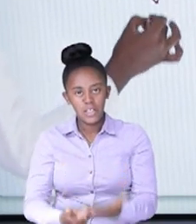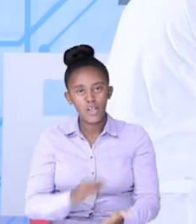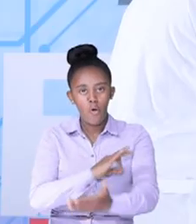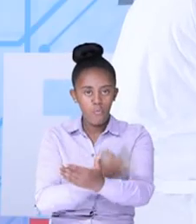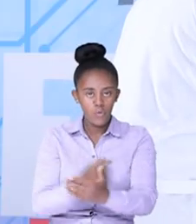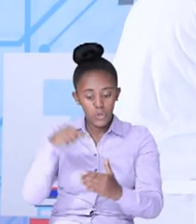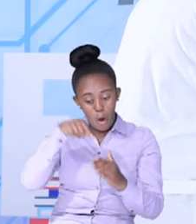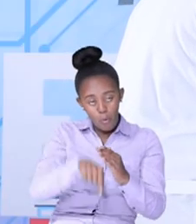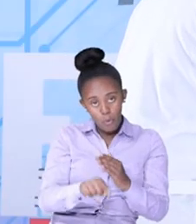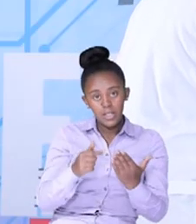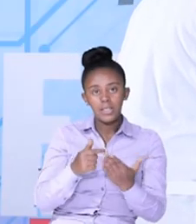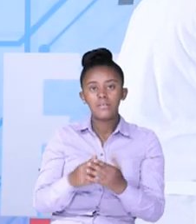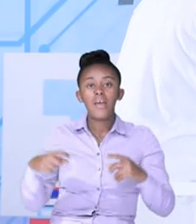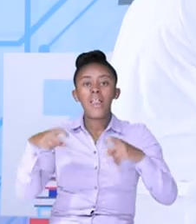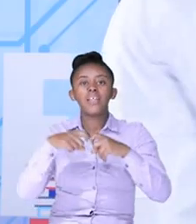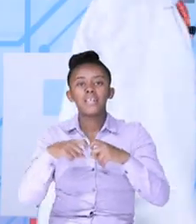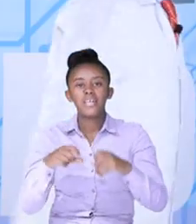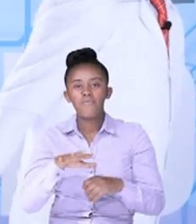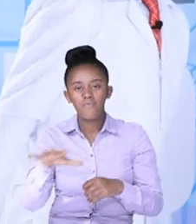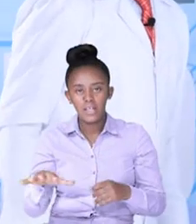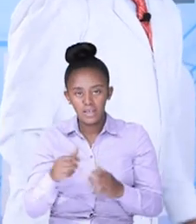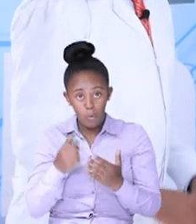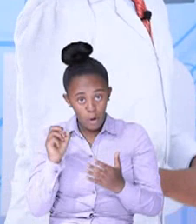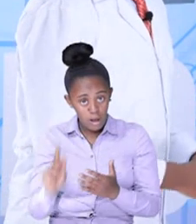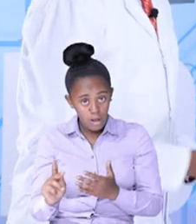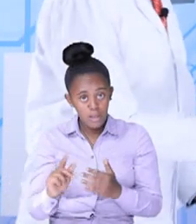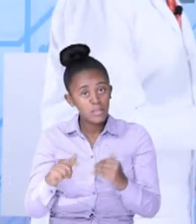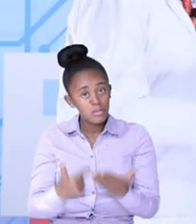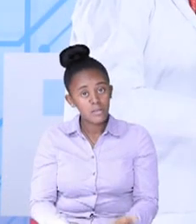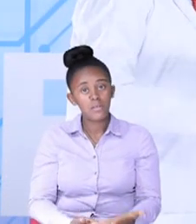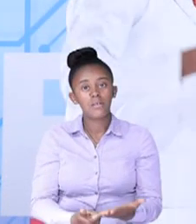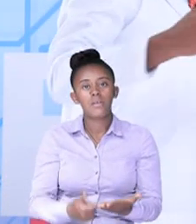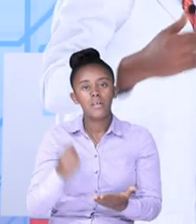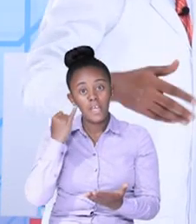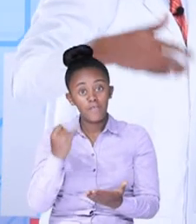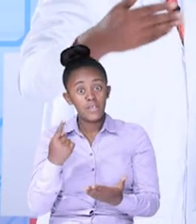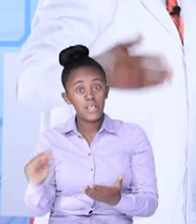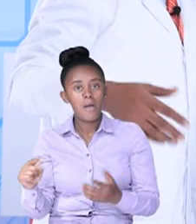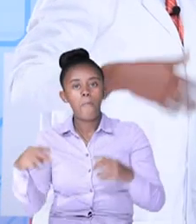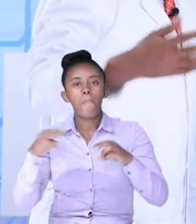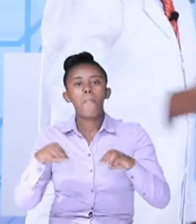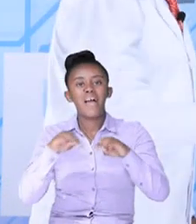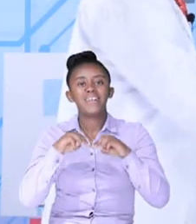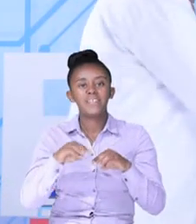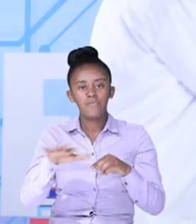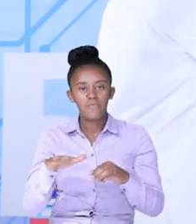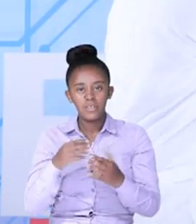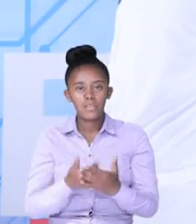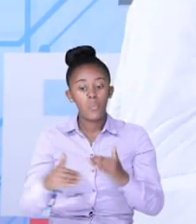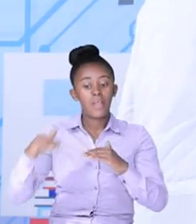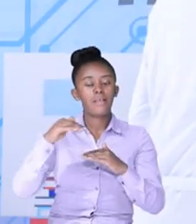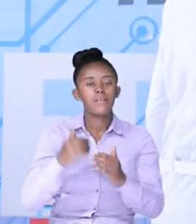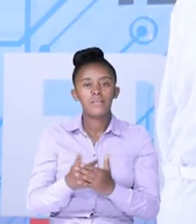acting downward due to the electric field. Okay? So if the magnetic field is more or greater than the electric